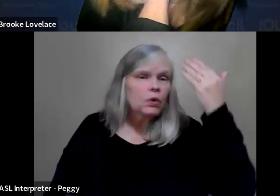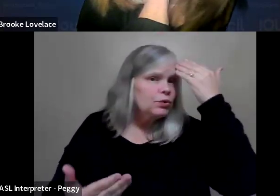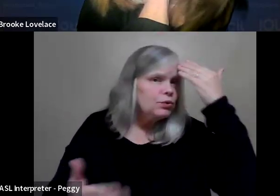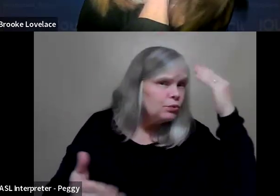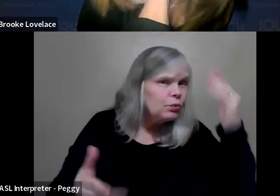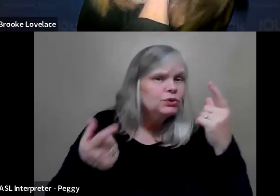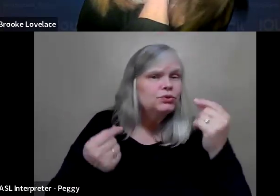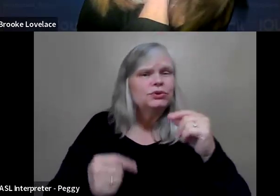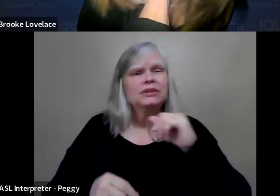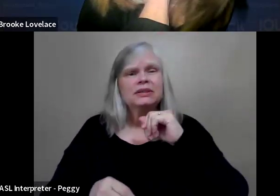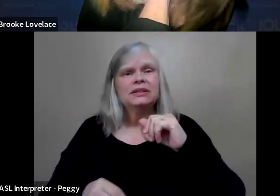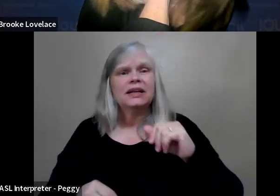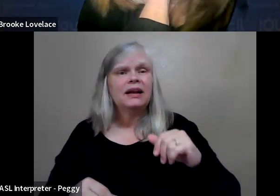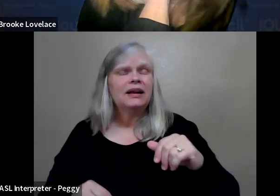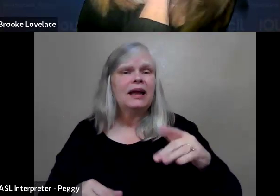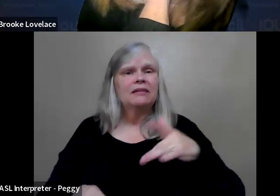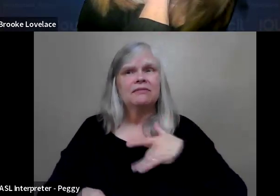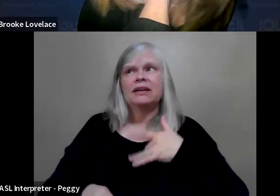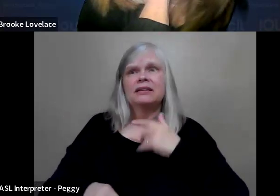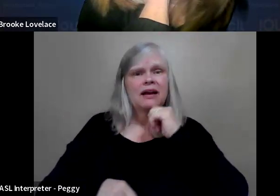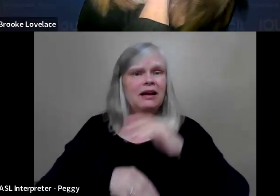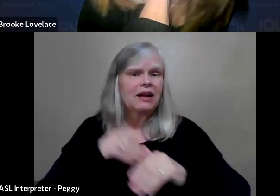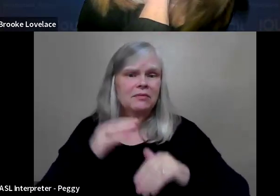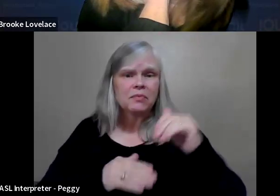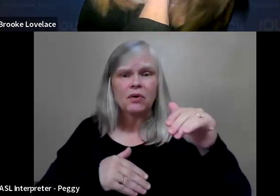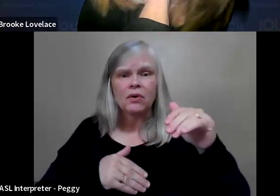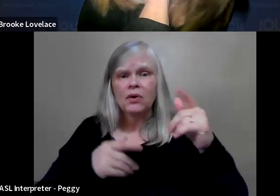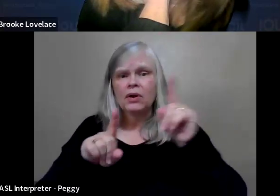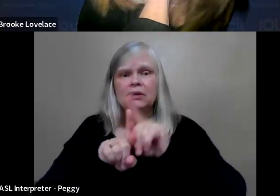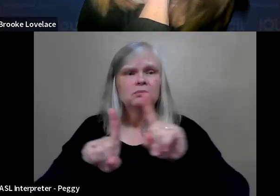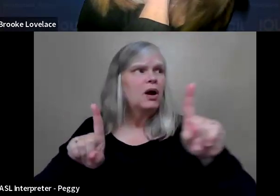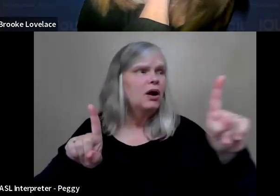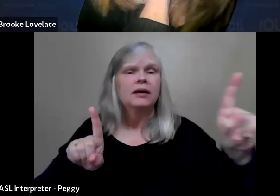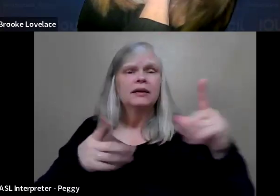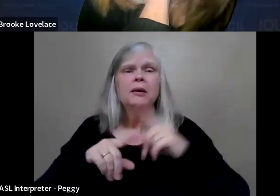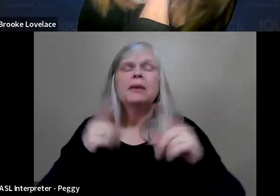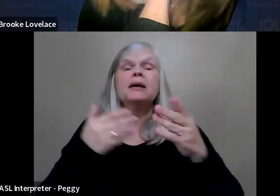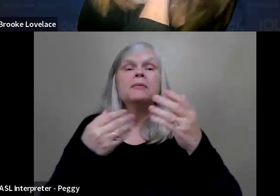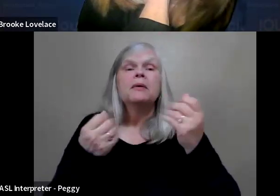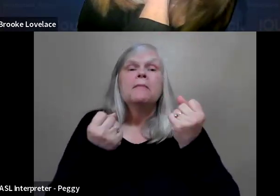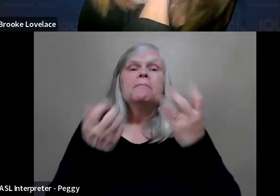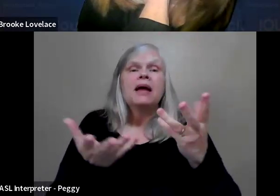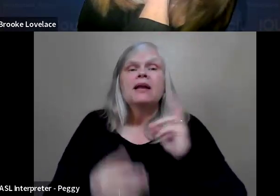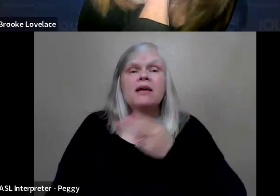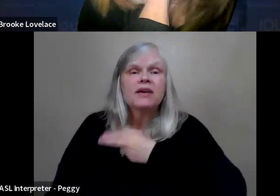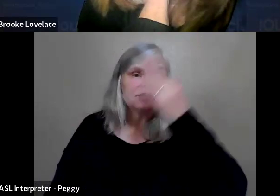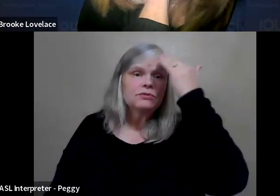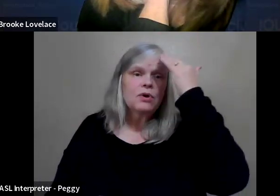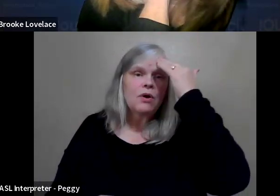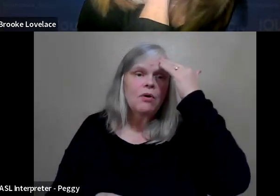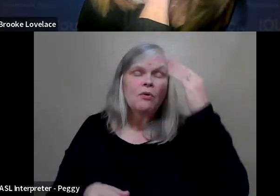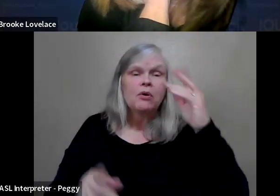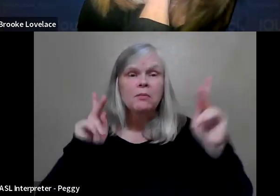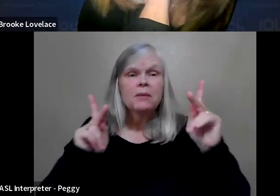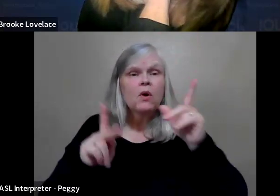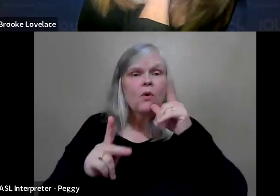and feeling uncomfortable and walking away. And so, as Julie said, many of us know someone living with dementia,